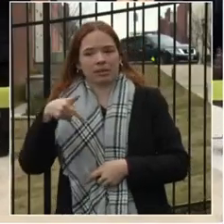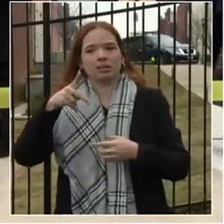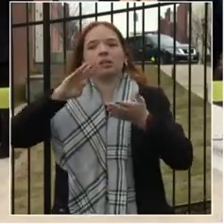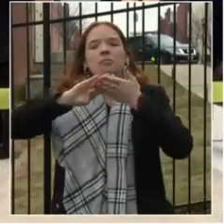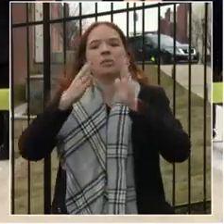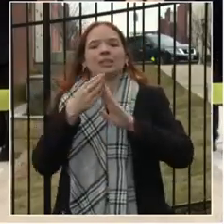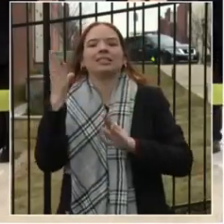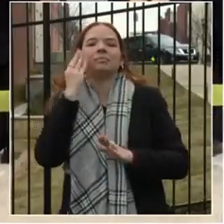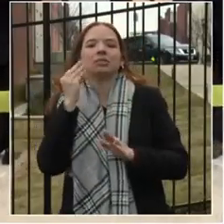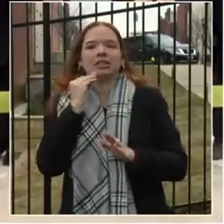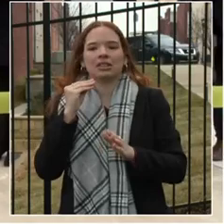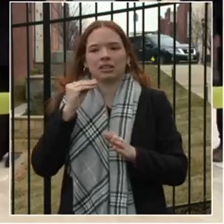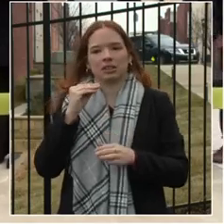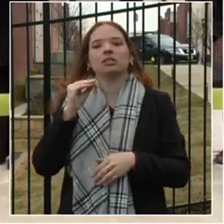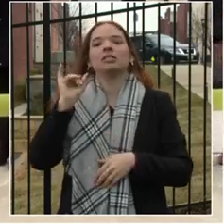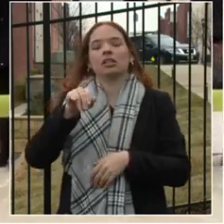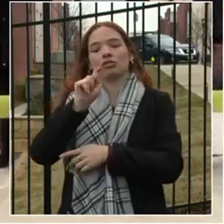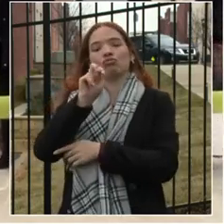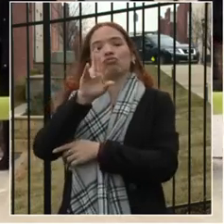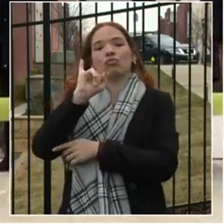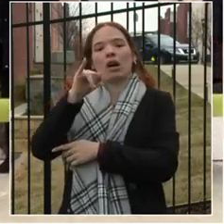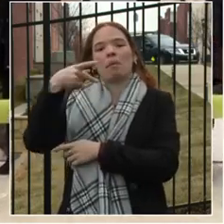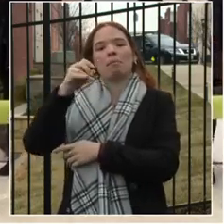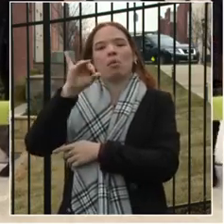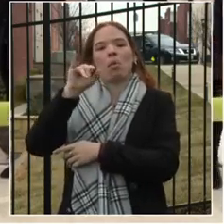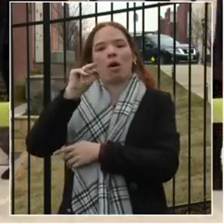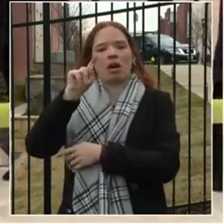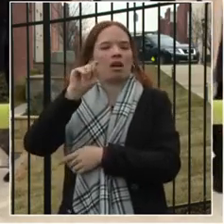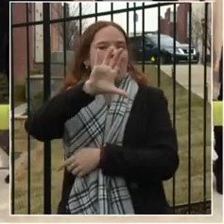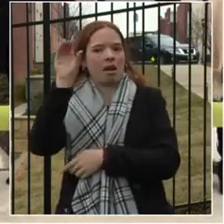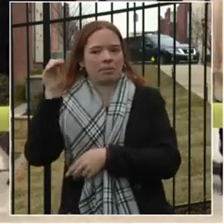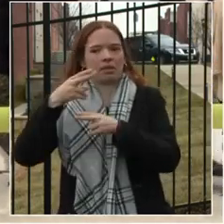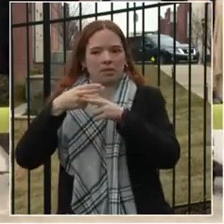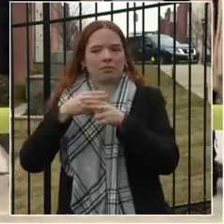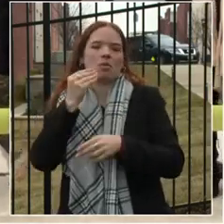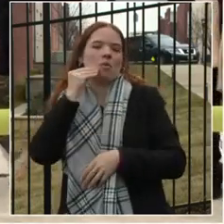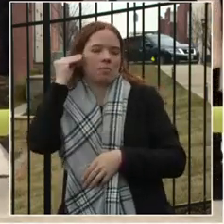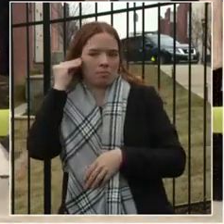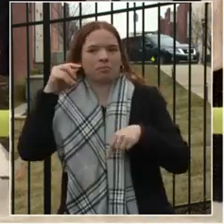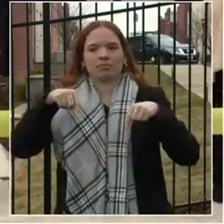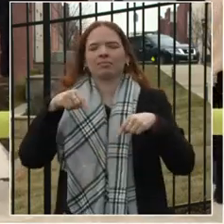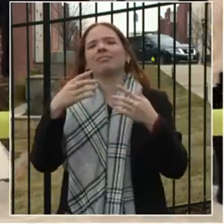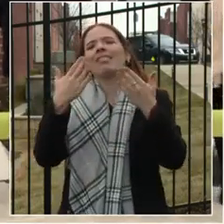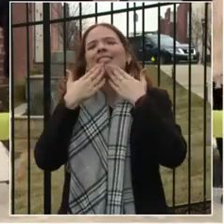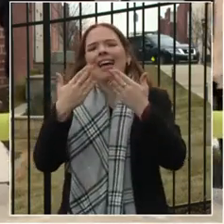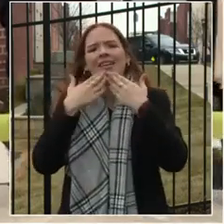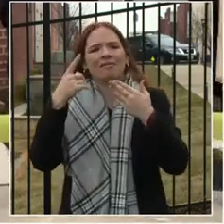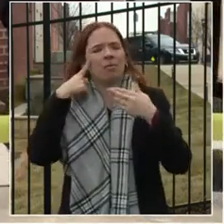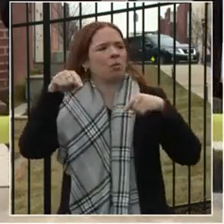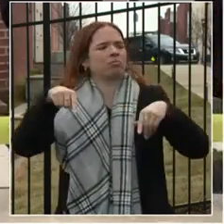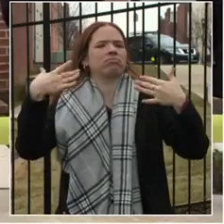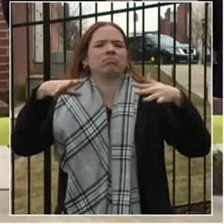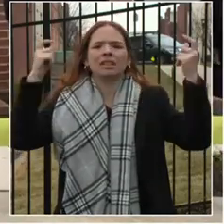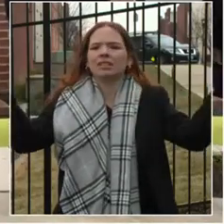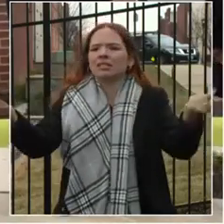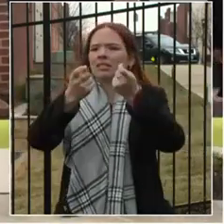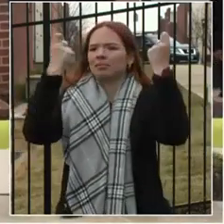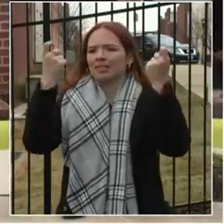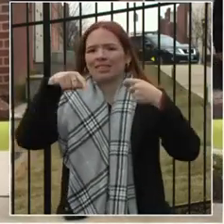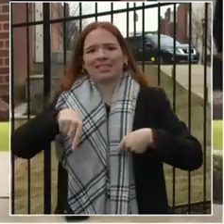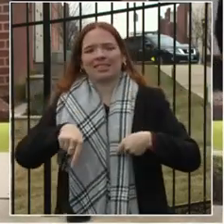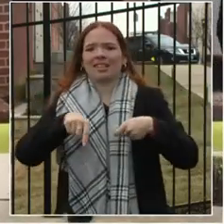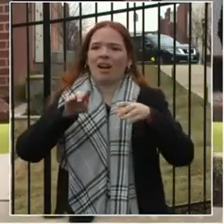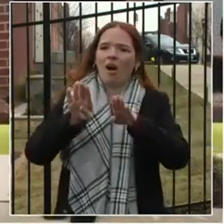wanted to thank you for joining us today to celebrate the model grand opening of our newest community and first community in the District